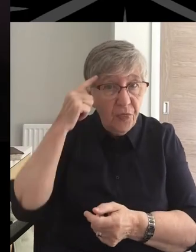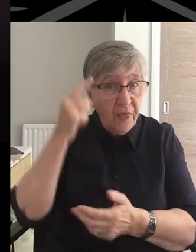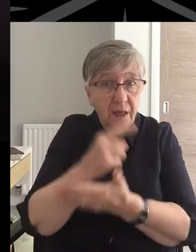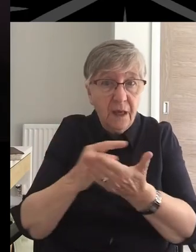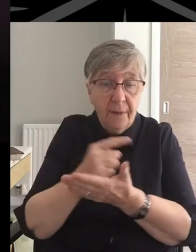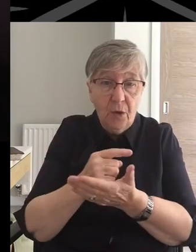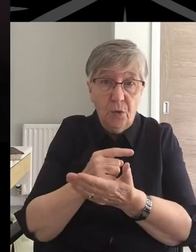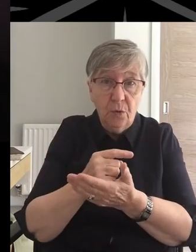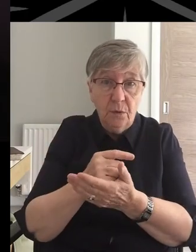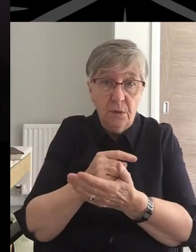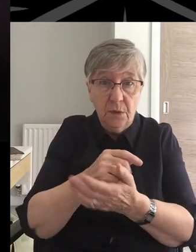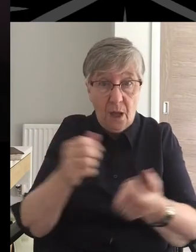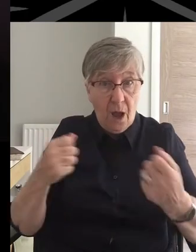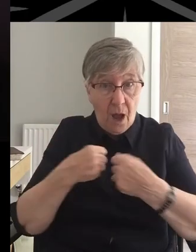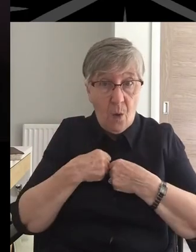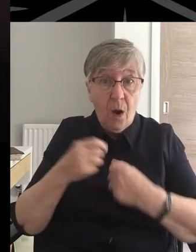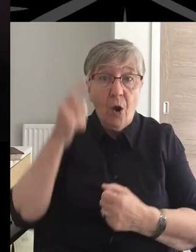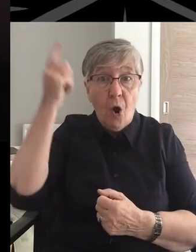our God is too small.